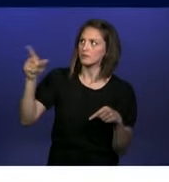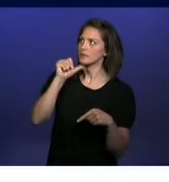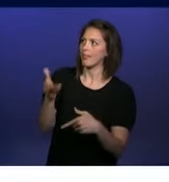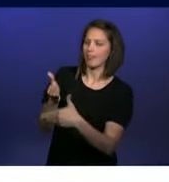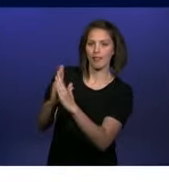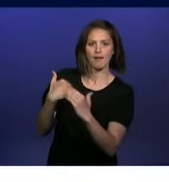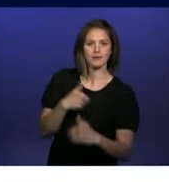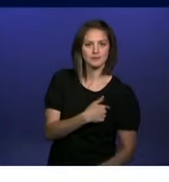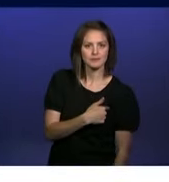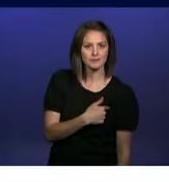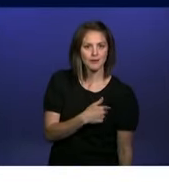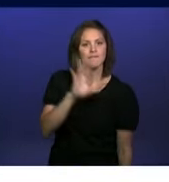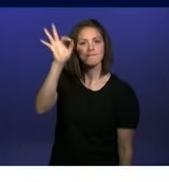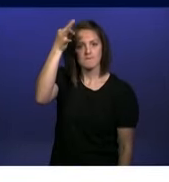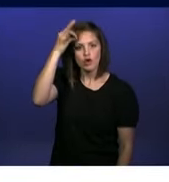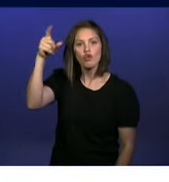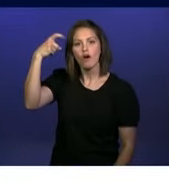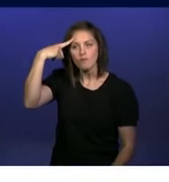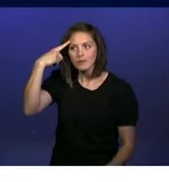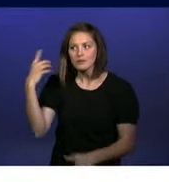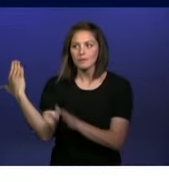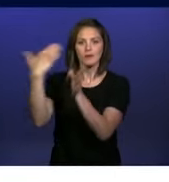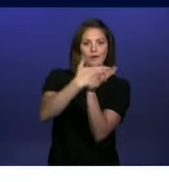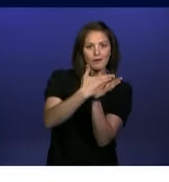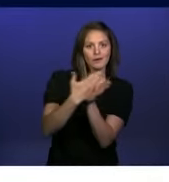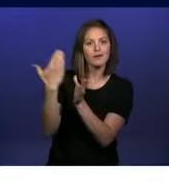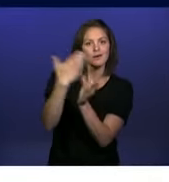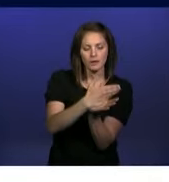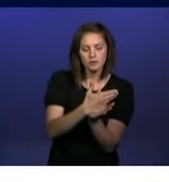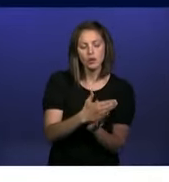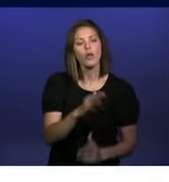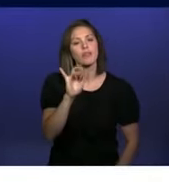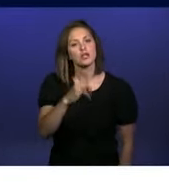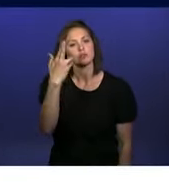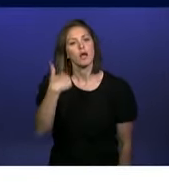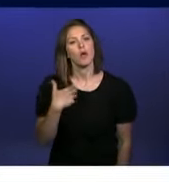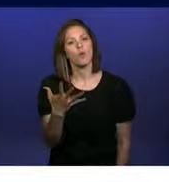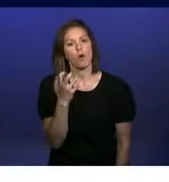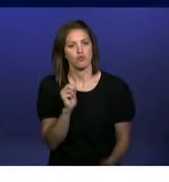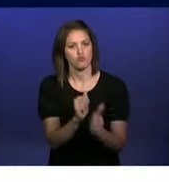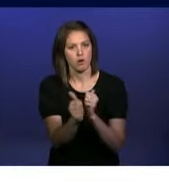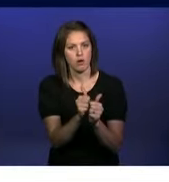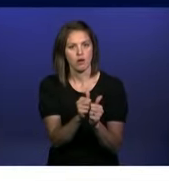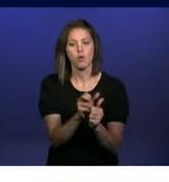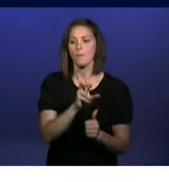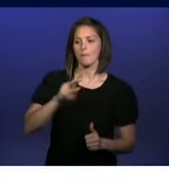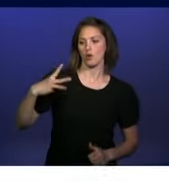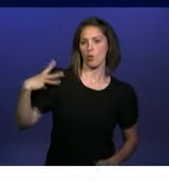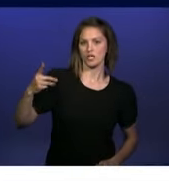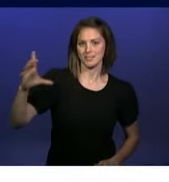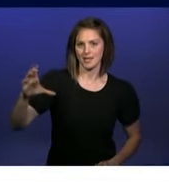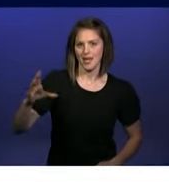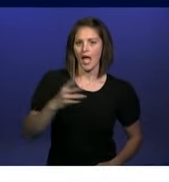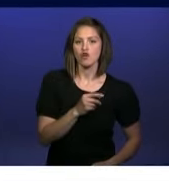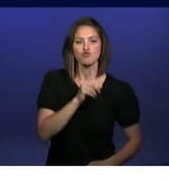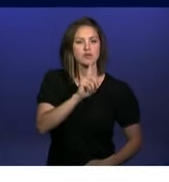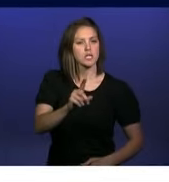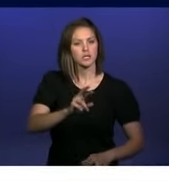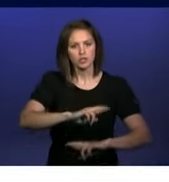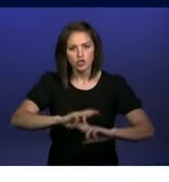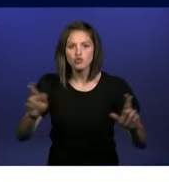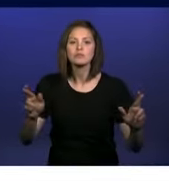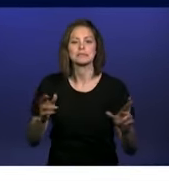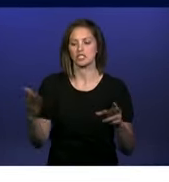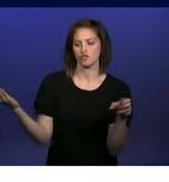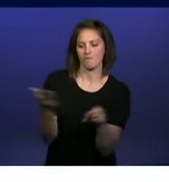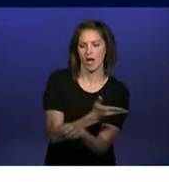because the federal government is in the way. That's what I want to do, is get back there and actually take a chainsaw to regulatory agencies, because